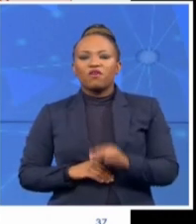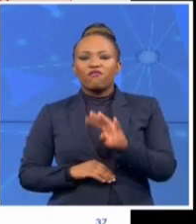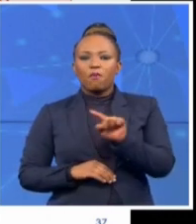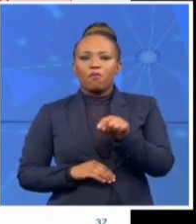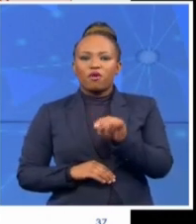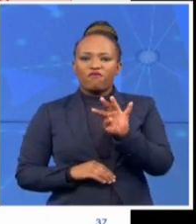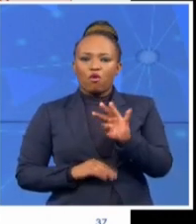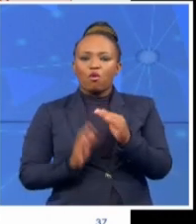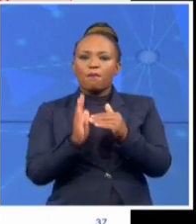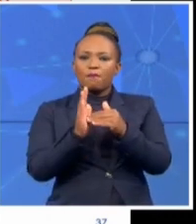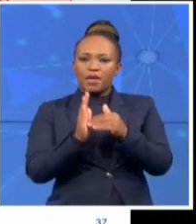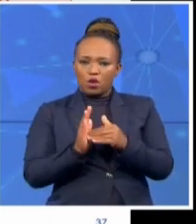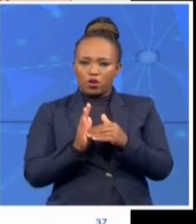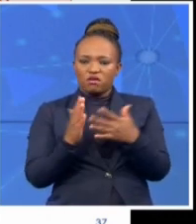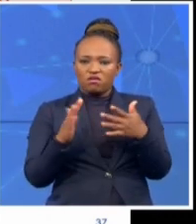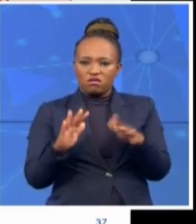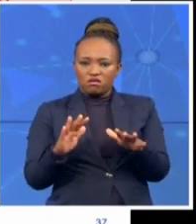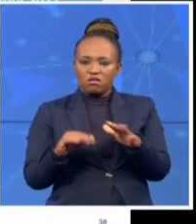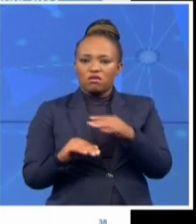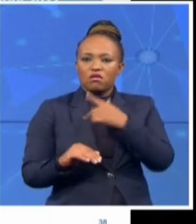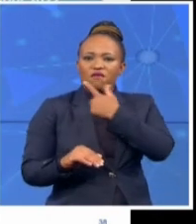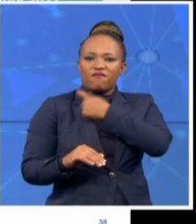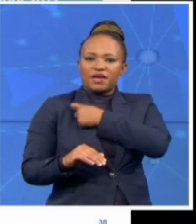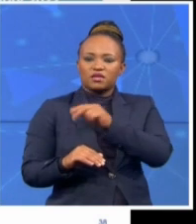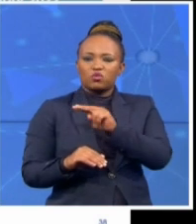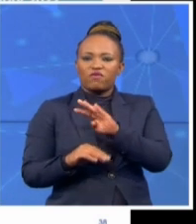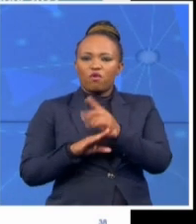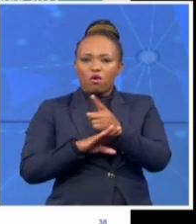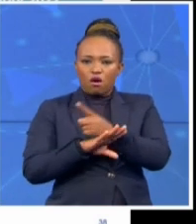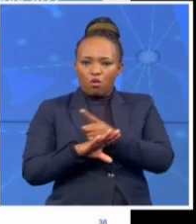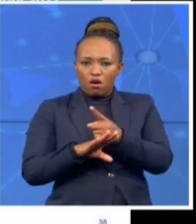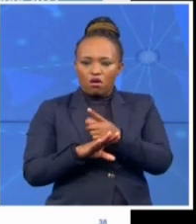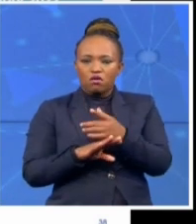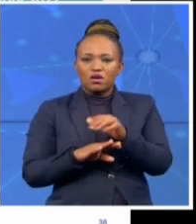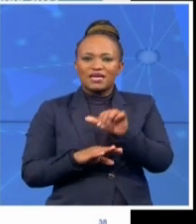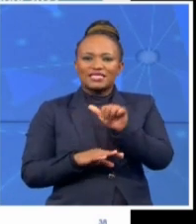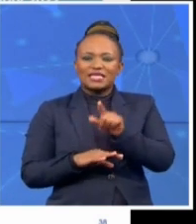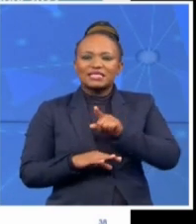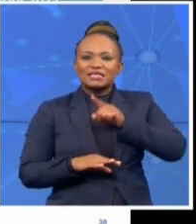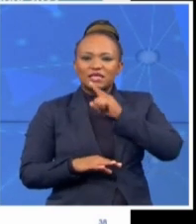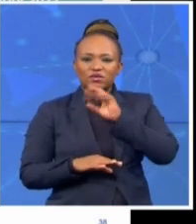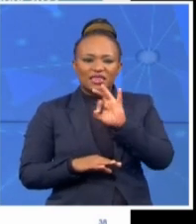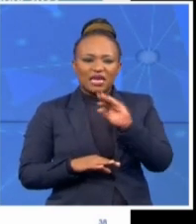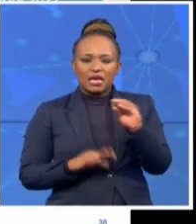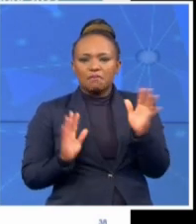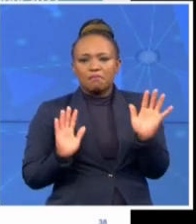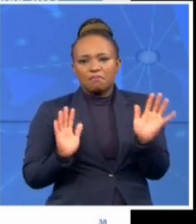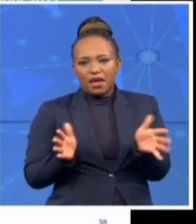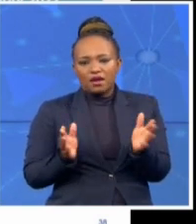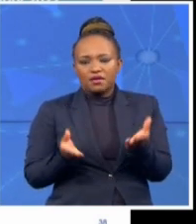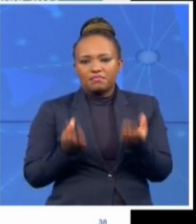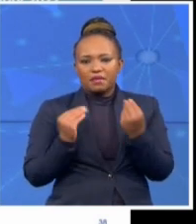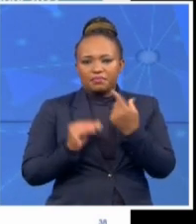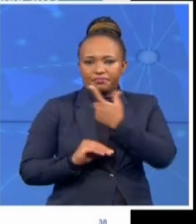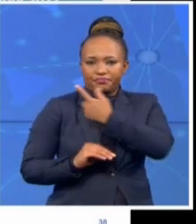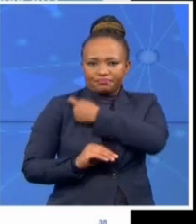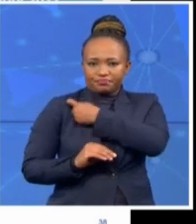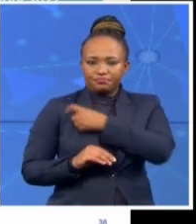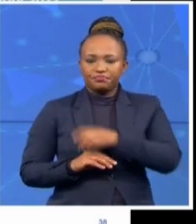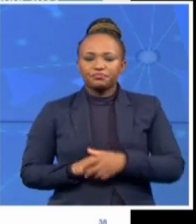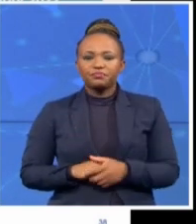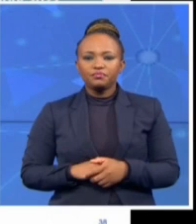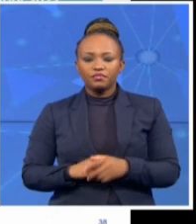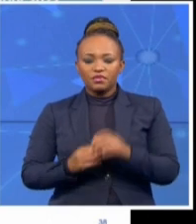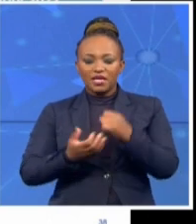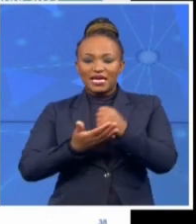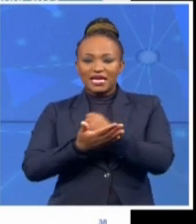the last 24 hours was only 6,300. Our registrations has slowly, incrementally